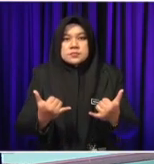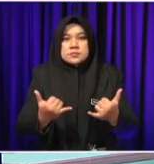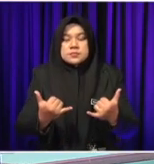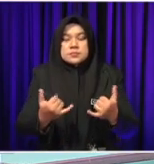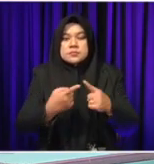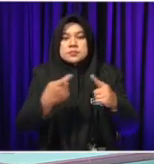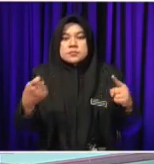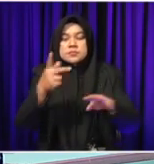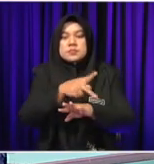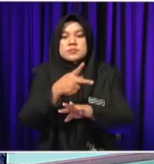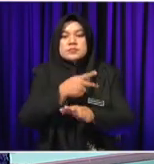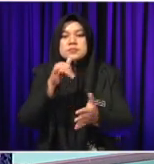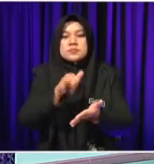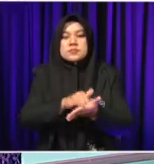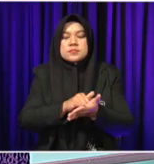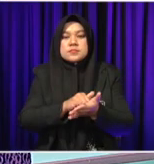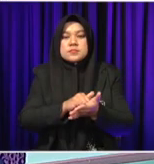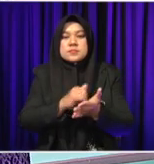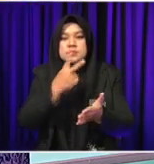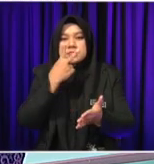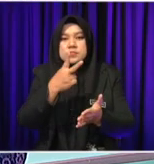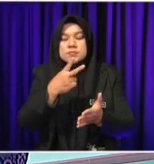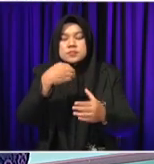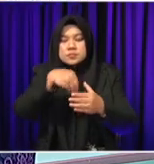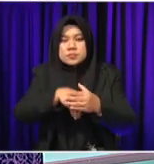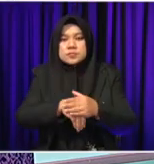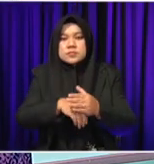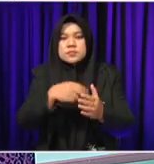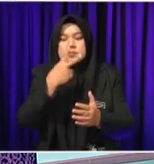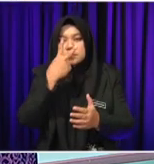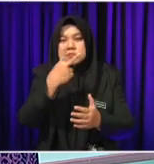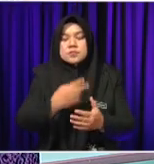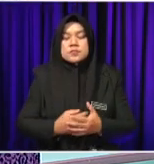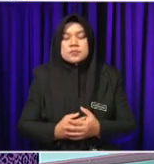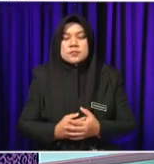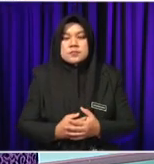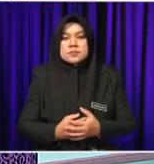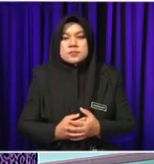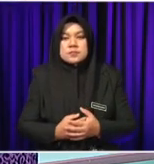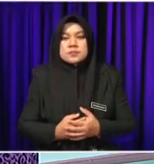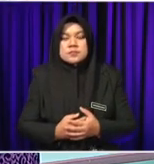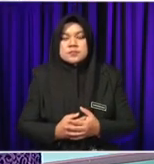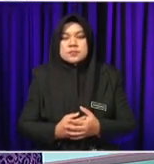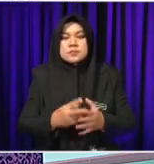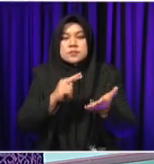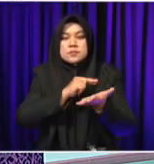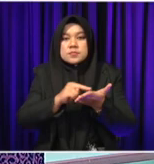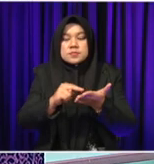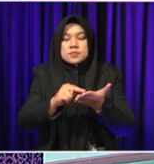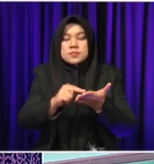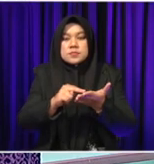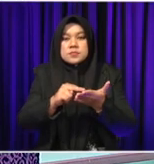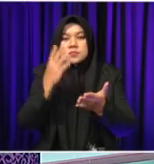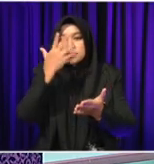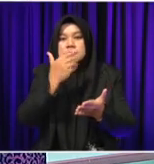poem itself, let us just explore more and go deeper in to actually evaluate the beauty of this